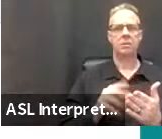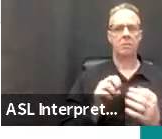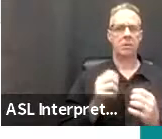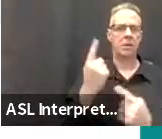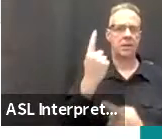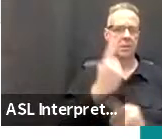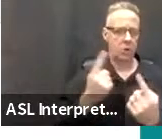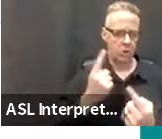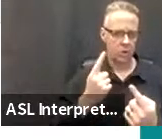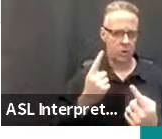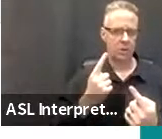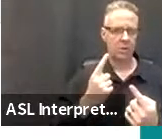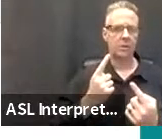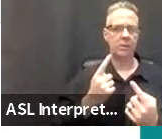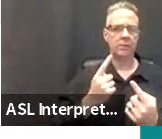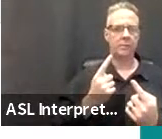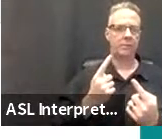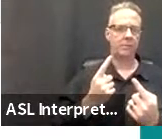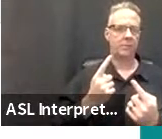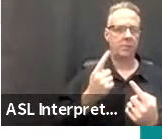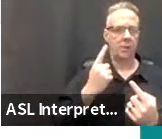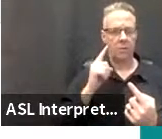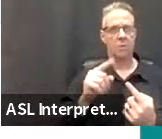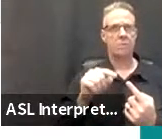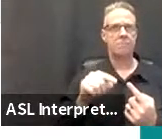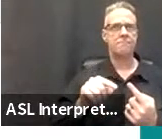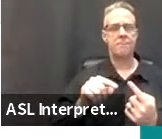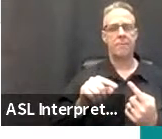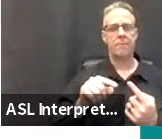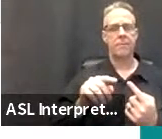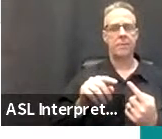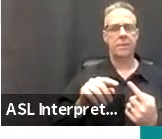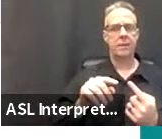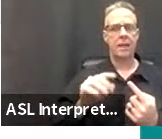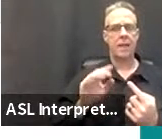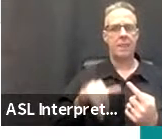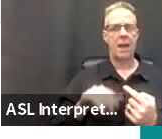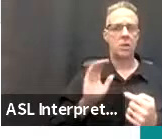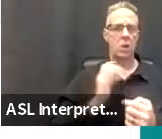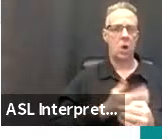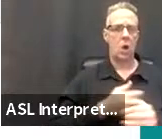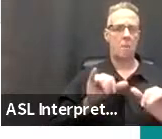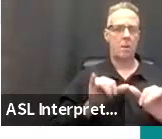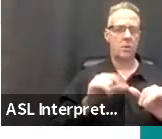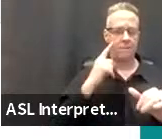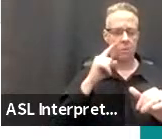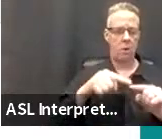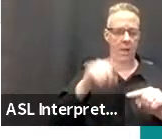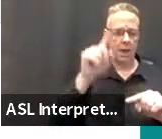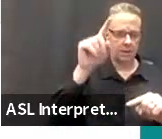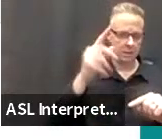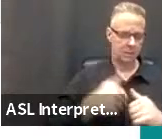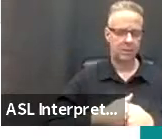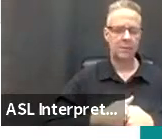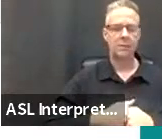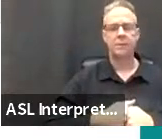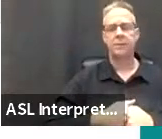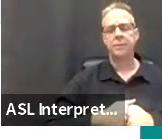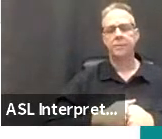considered, at a much at the heights that we're talking about, right? So as it